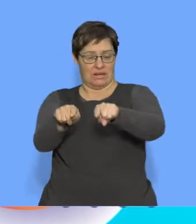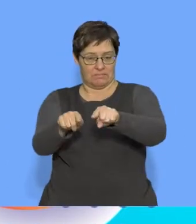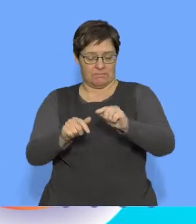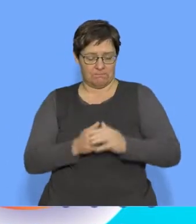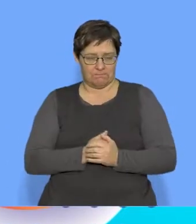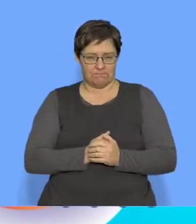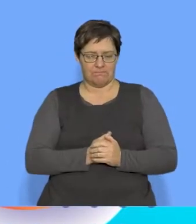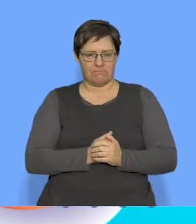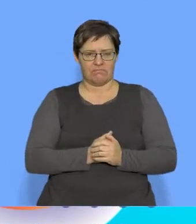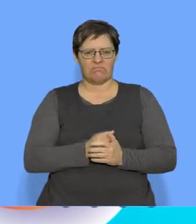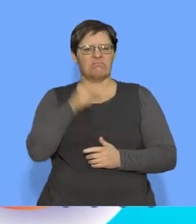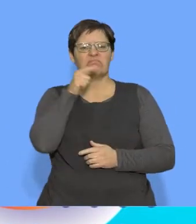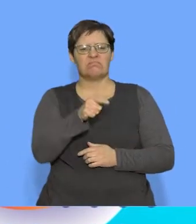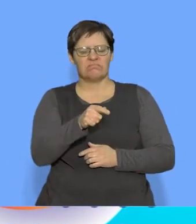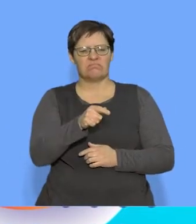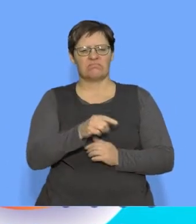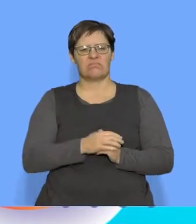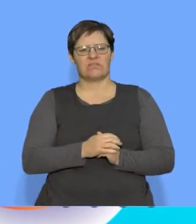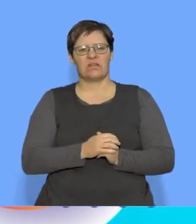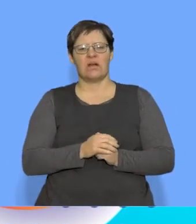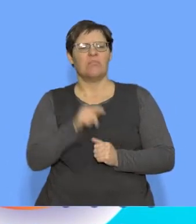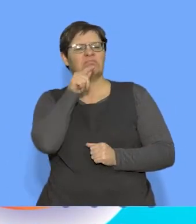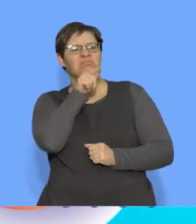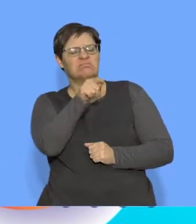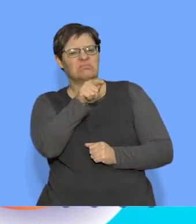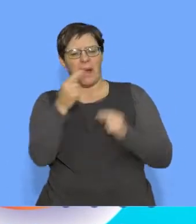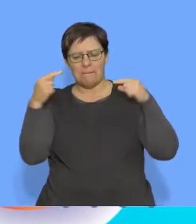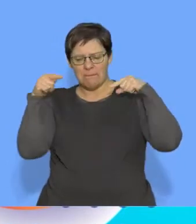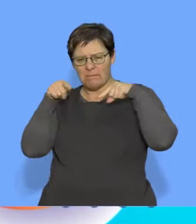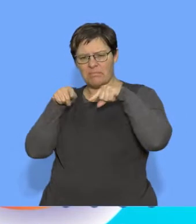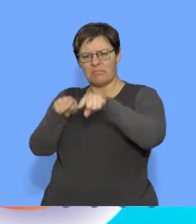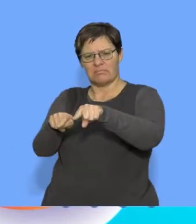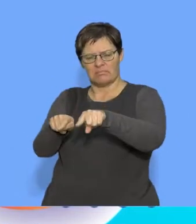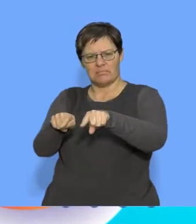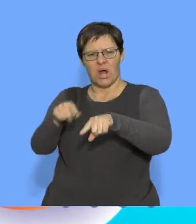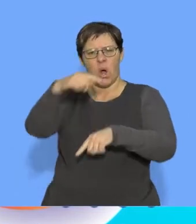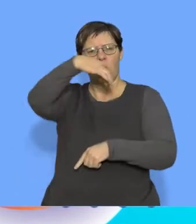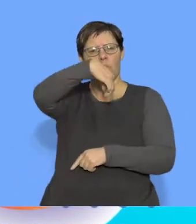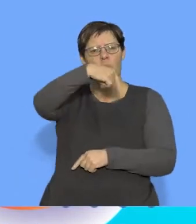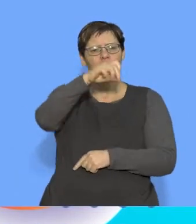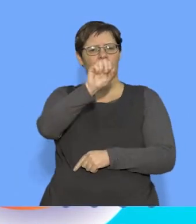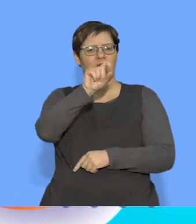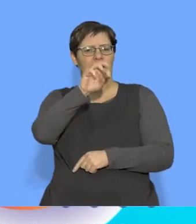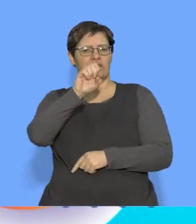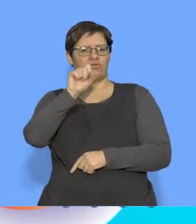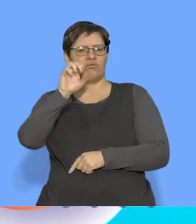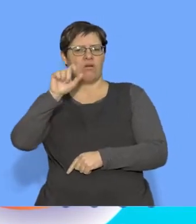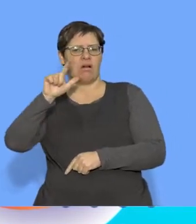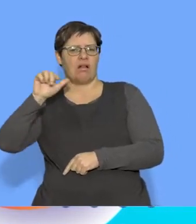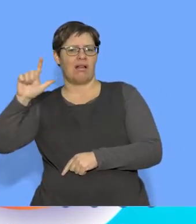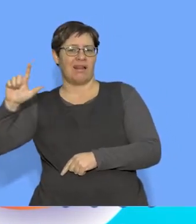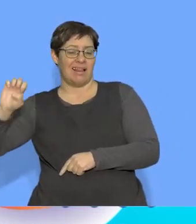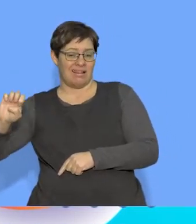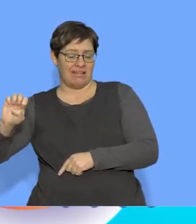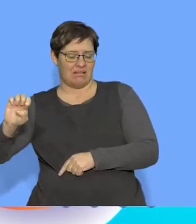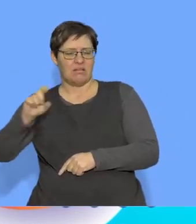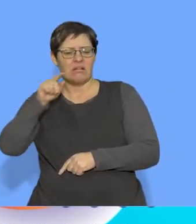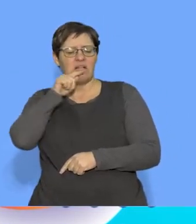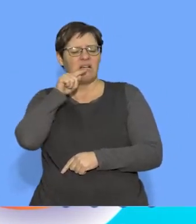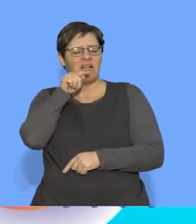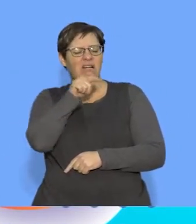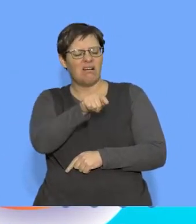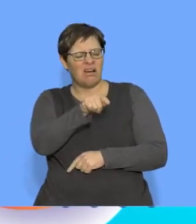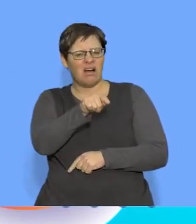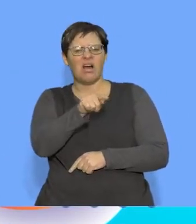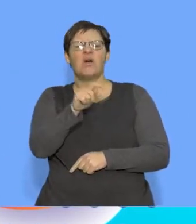what makes a quadrilateral to be a parallelogram, and then look at those properties and try to use them to